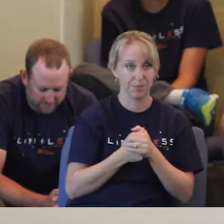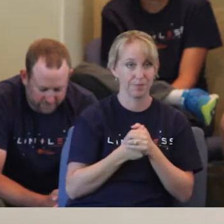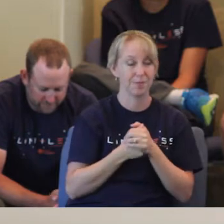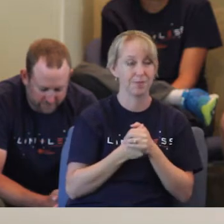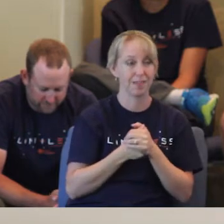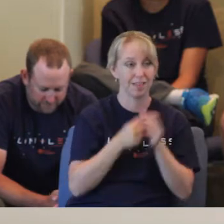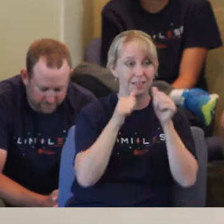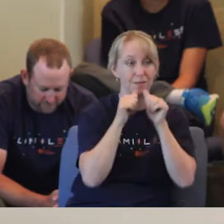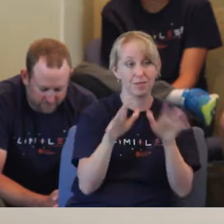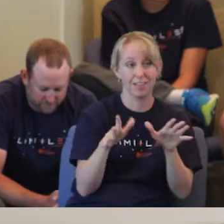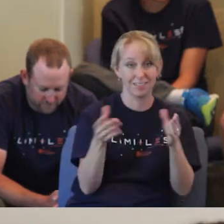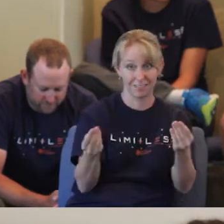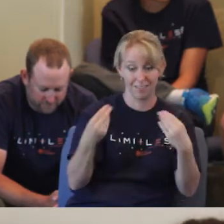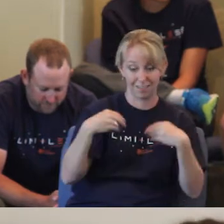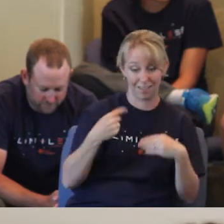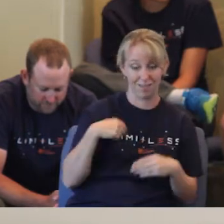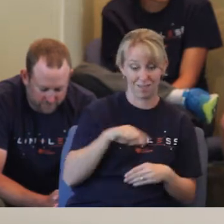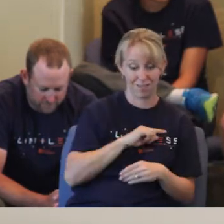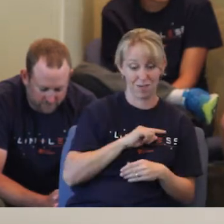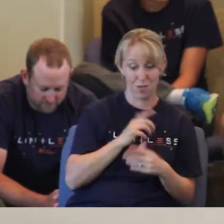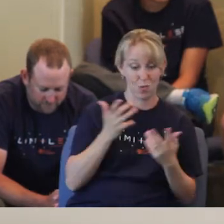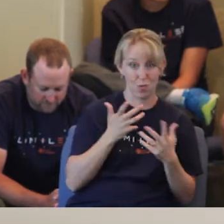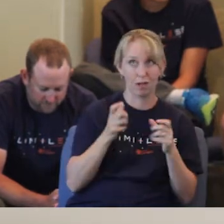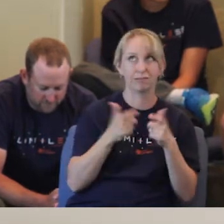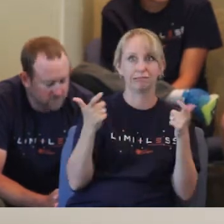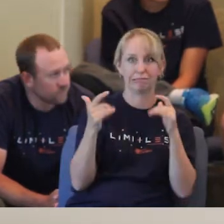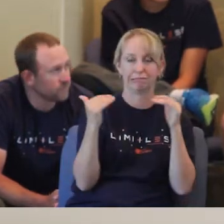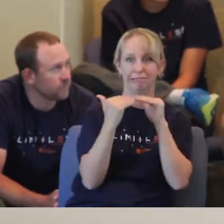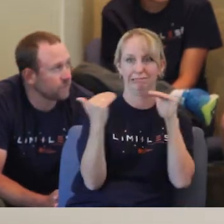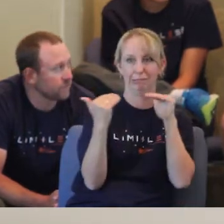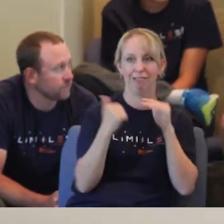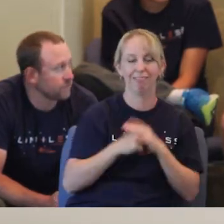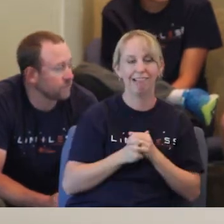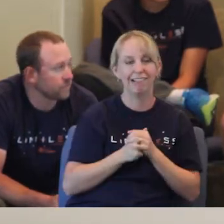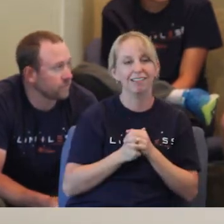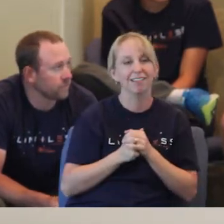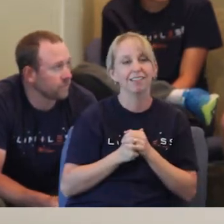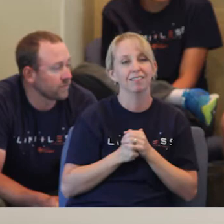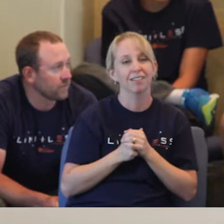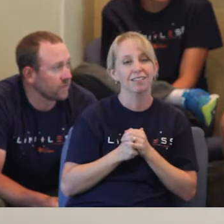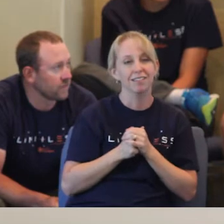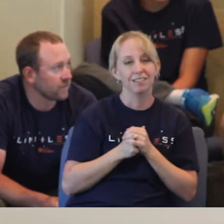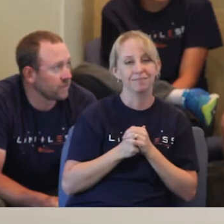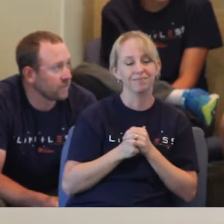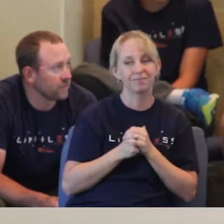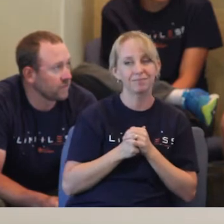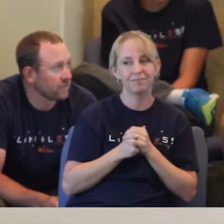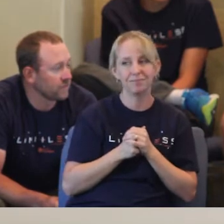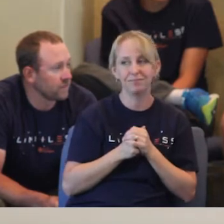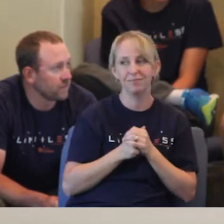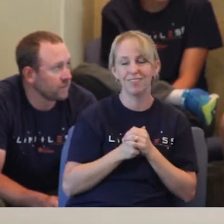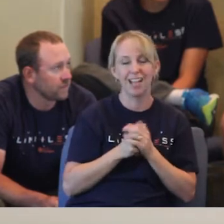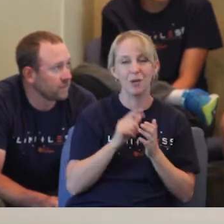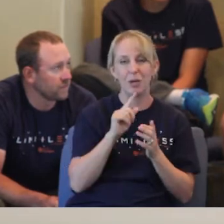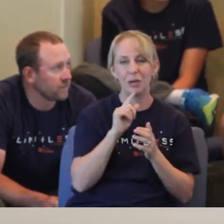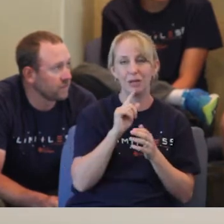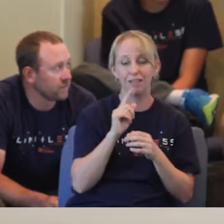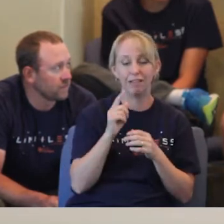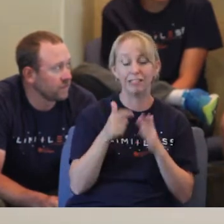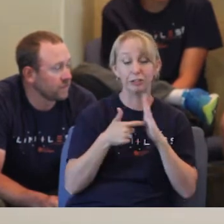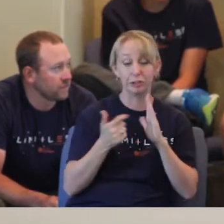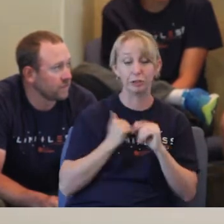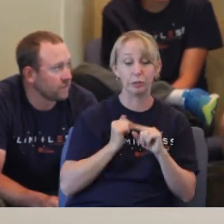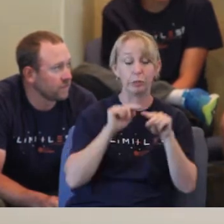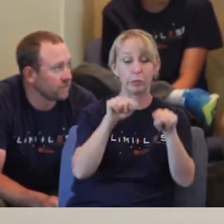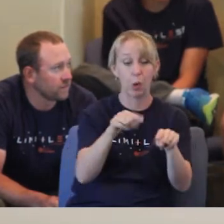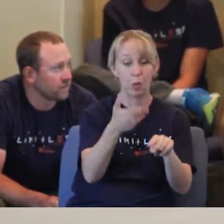blessing that they gave us was just as great, because it just, it took going out there to realize